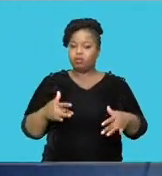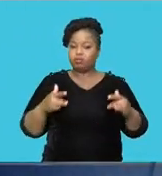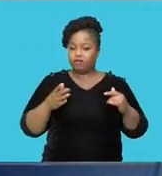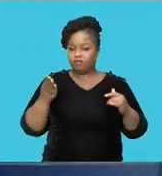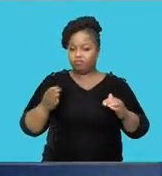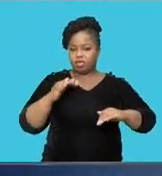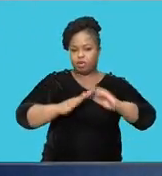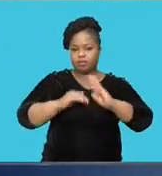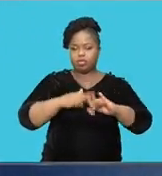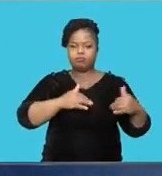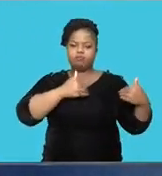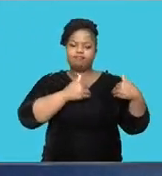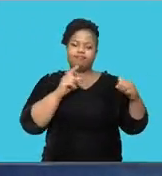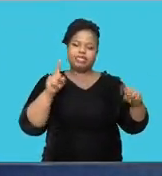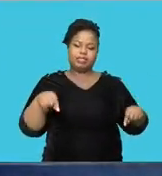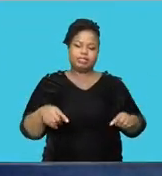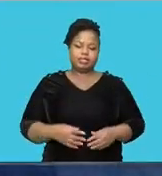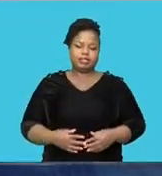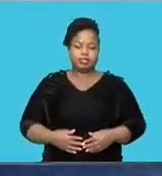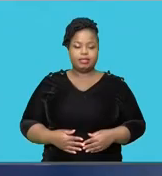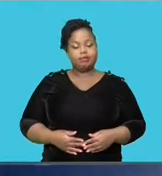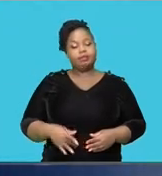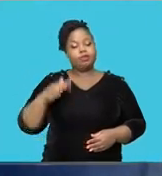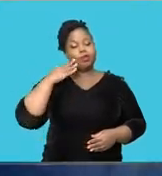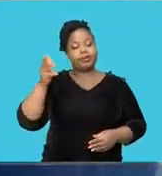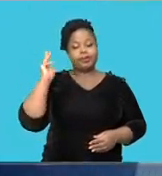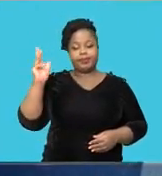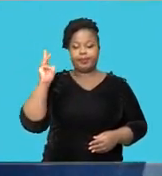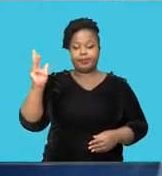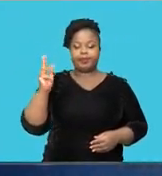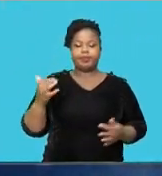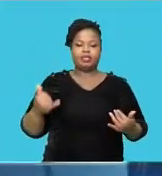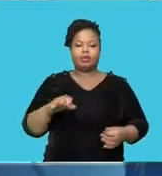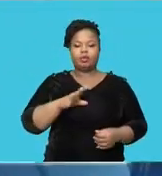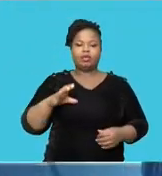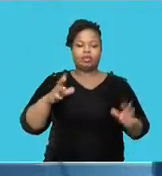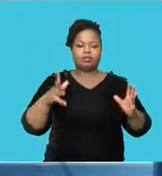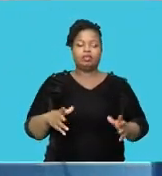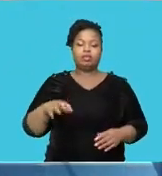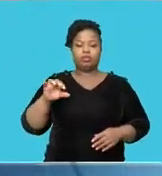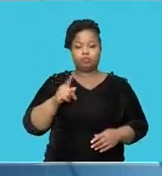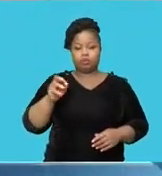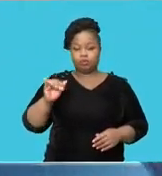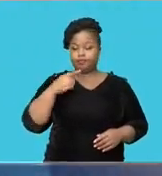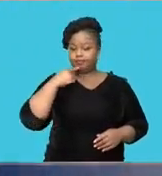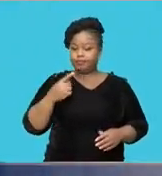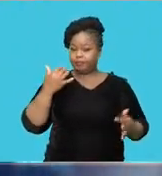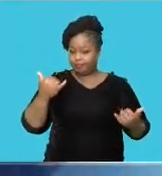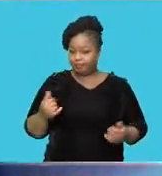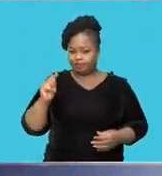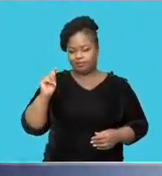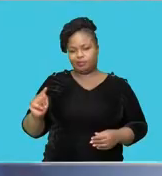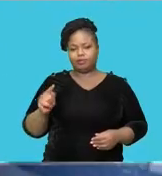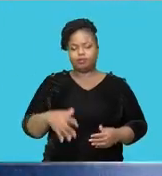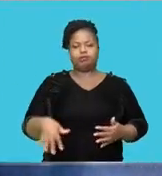ahi ka kakaretso. Puong ya hae pele ho tema ya ditekolo, Councillor Tshwako o boletse ha boholo ba meaho e